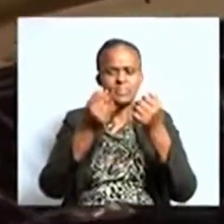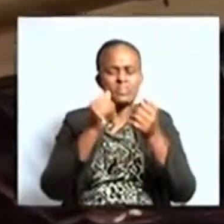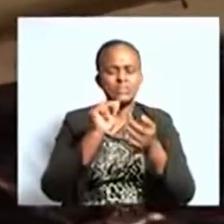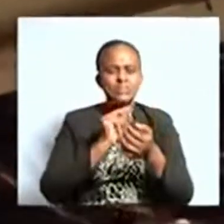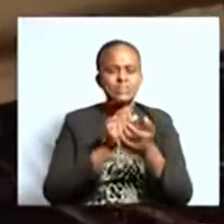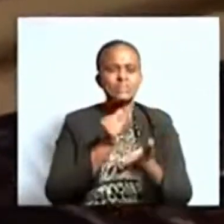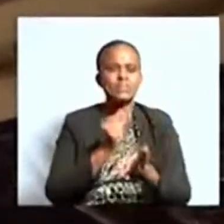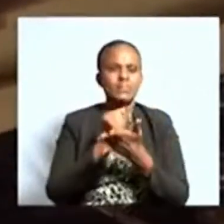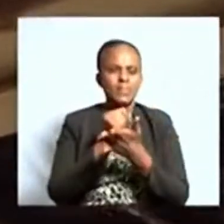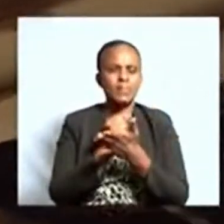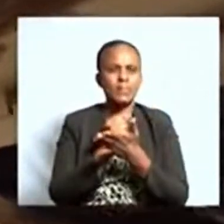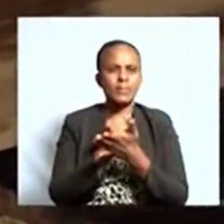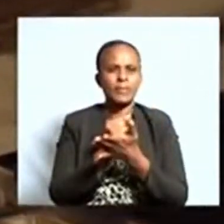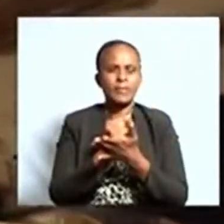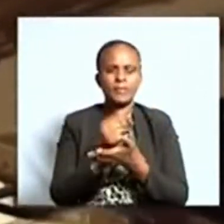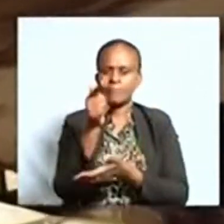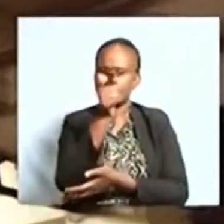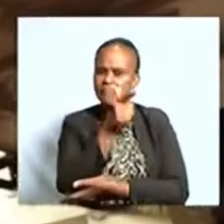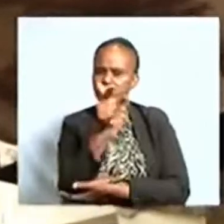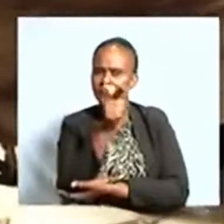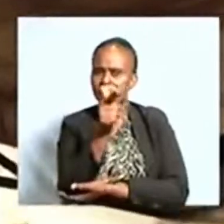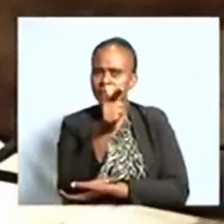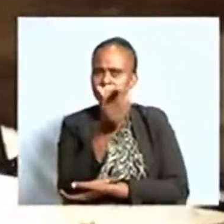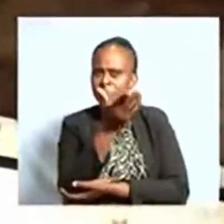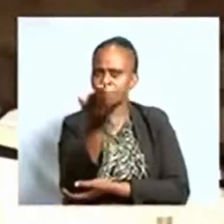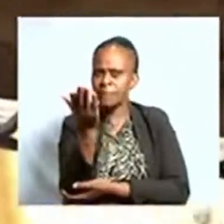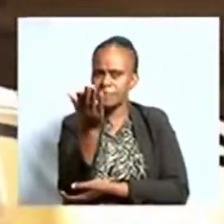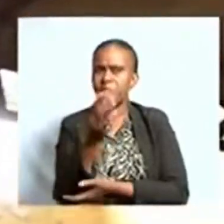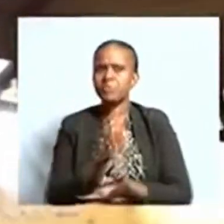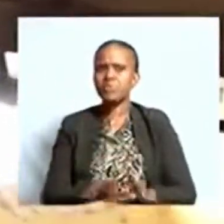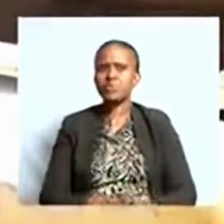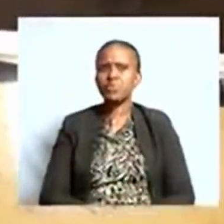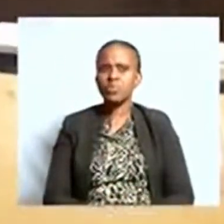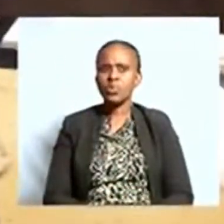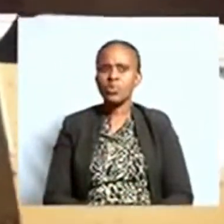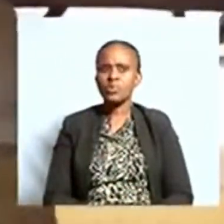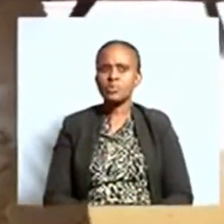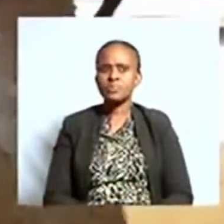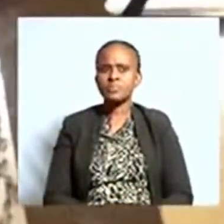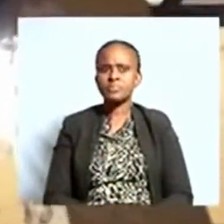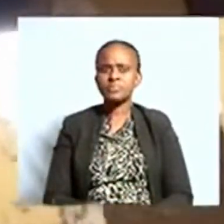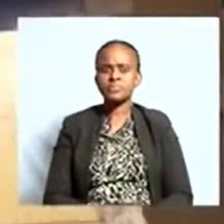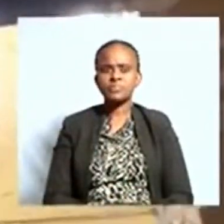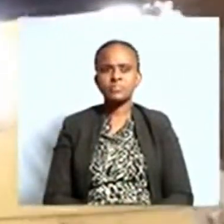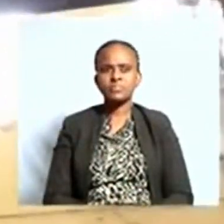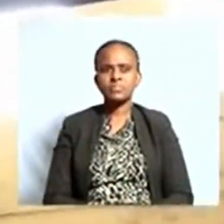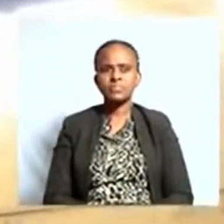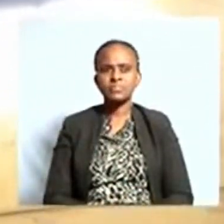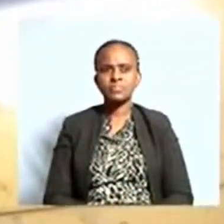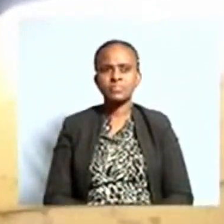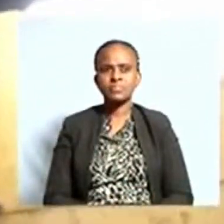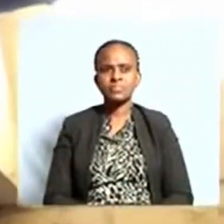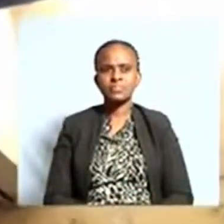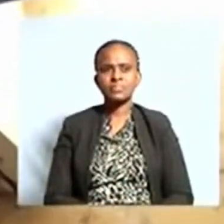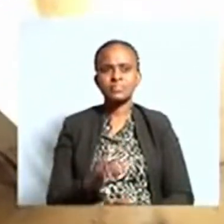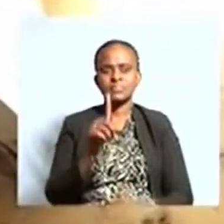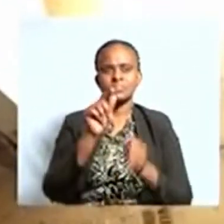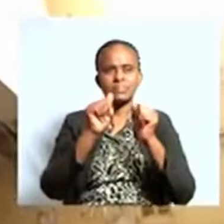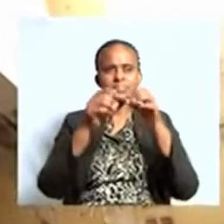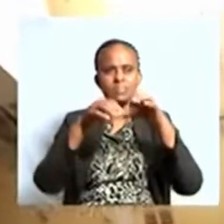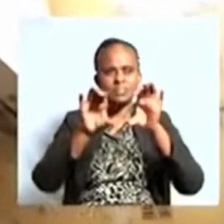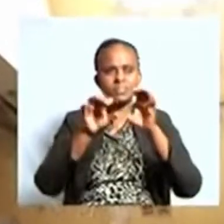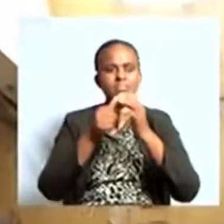the construction. Just look at the clips, Honorable, and I'm sure you'll be able to attest to what we're talking about. Yes. Yeah. Now, we may proceed. Yes, so